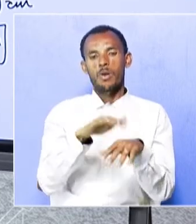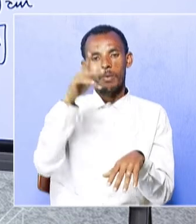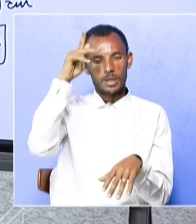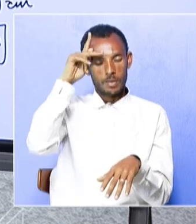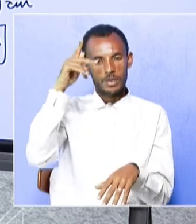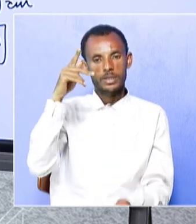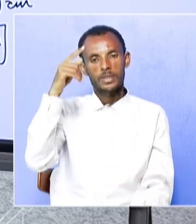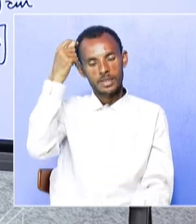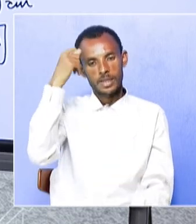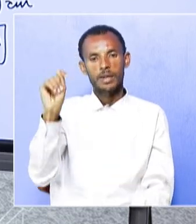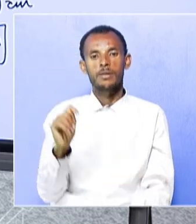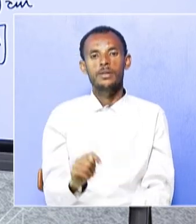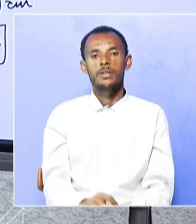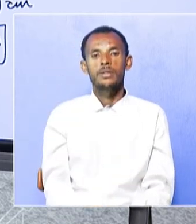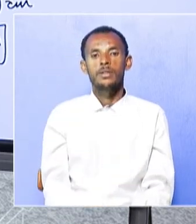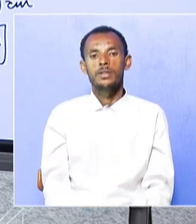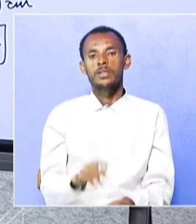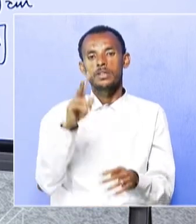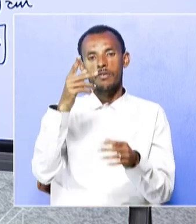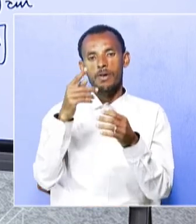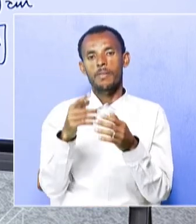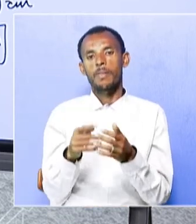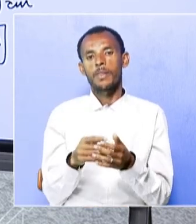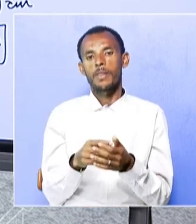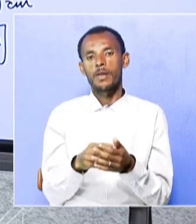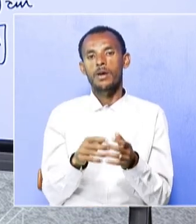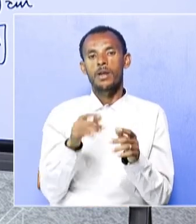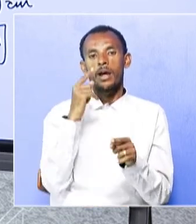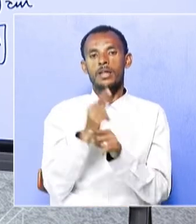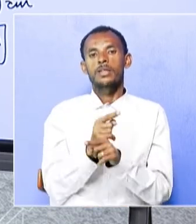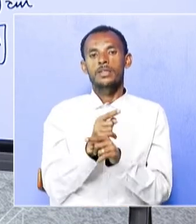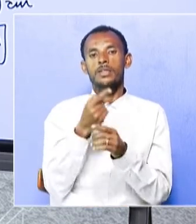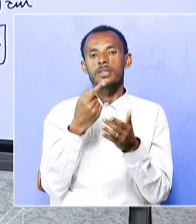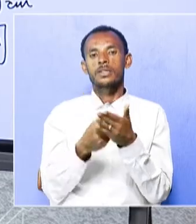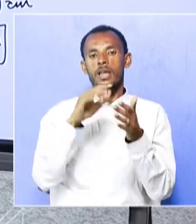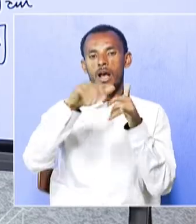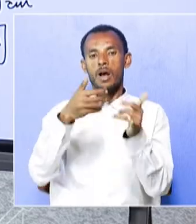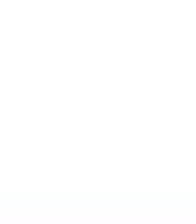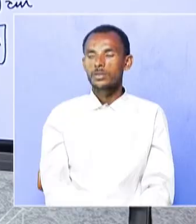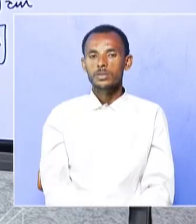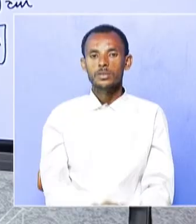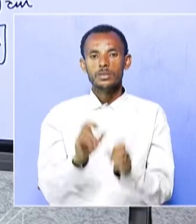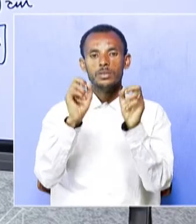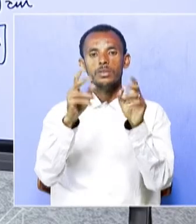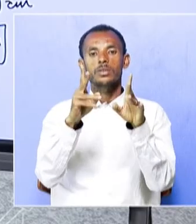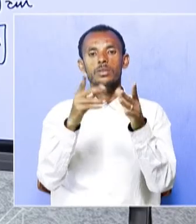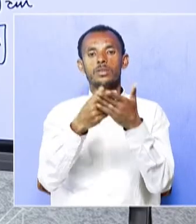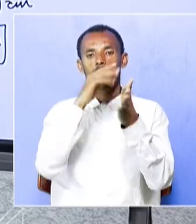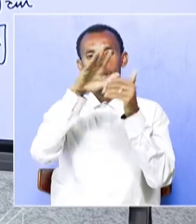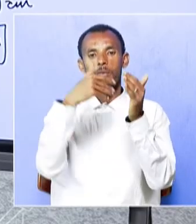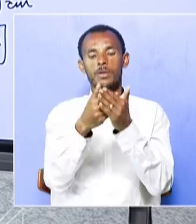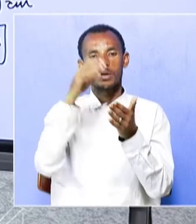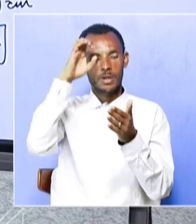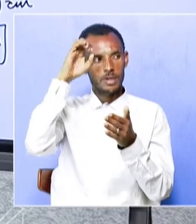can find the variable on the middle case, right? So this is how it works. Okay, this is all about